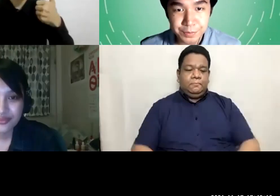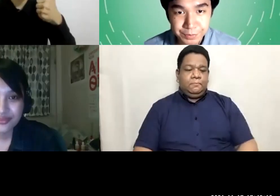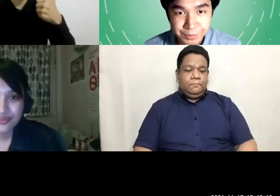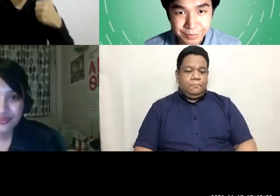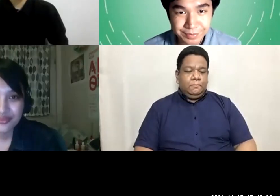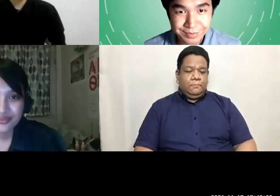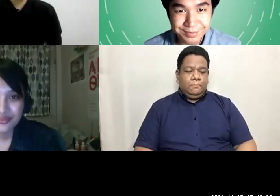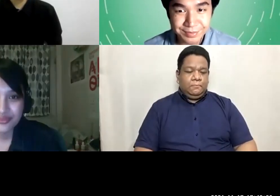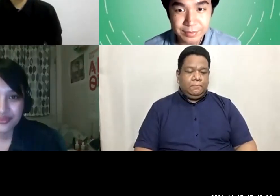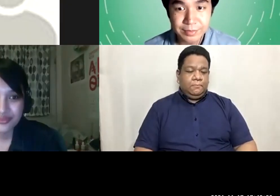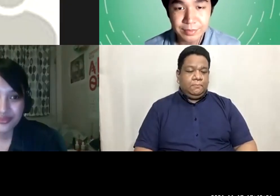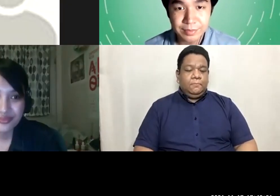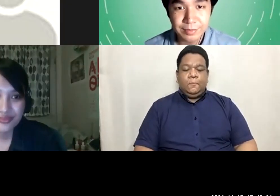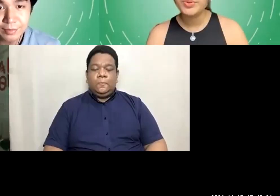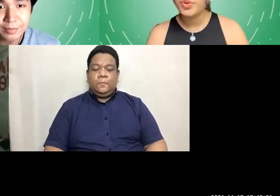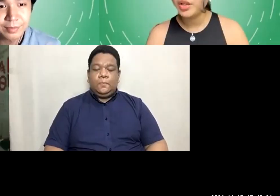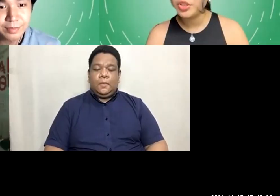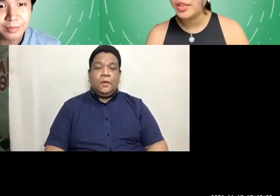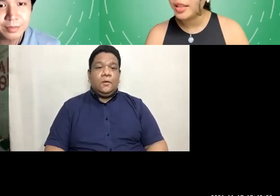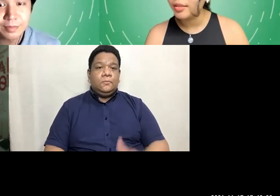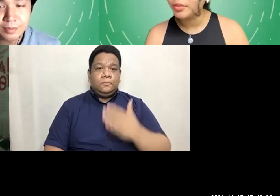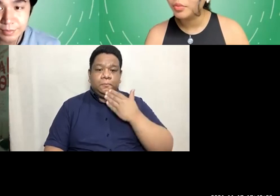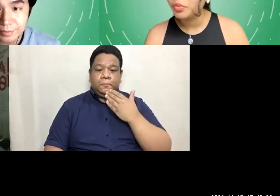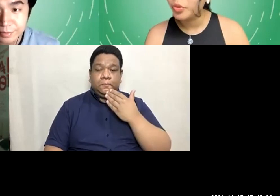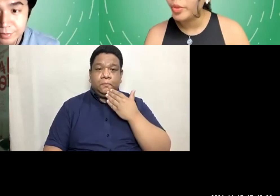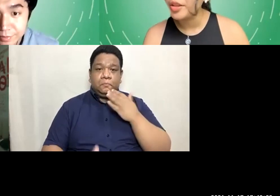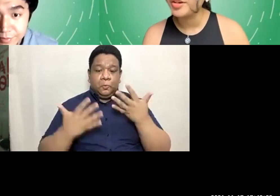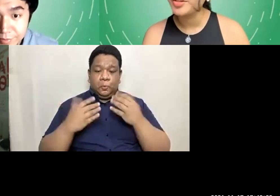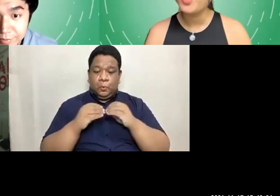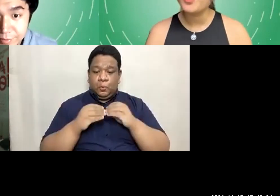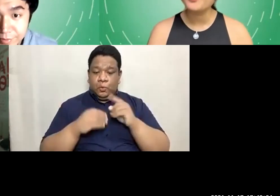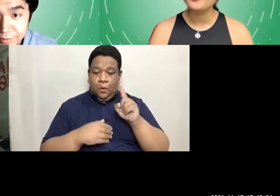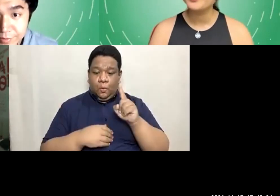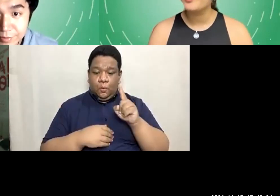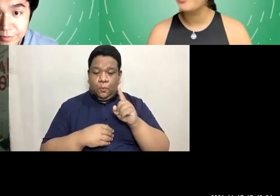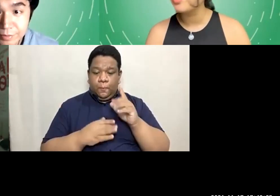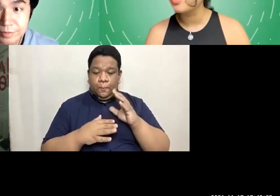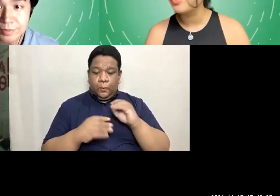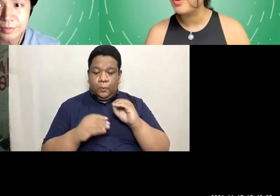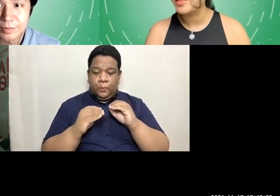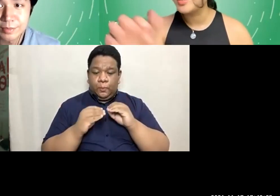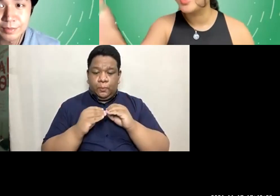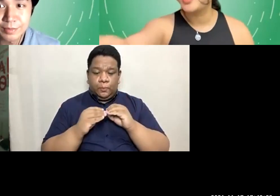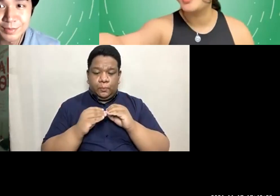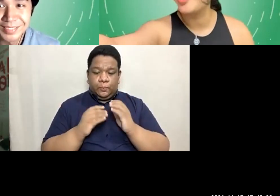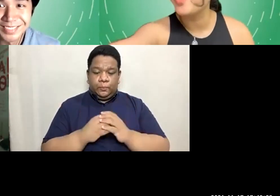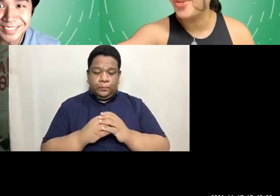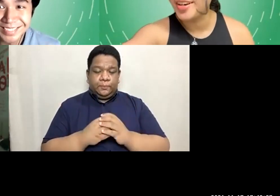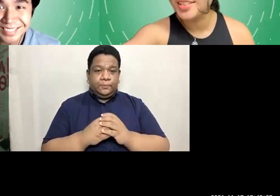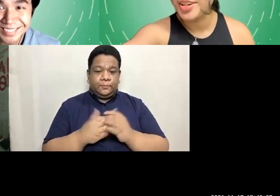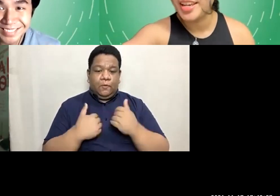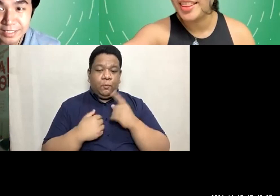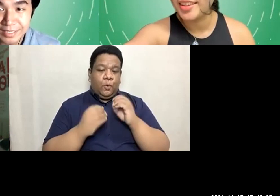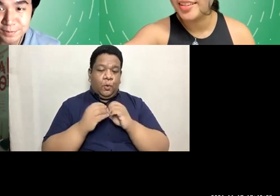sir. Um, there are no questions. There are no. Oh, wait. There are